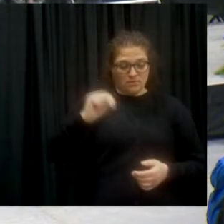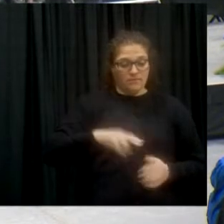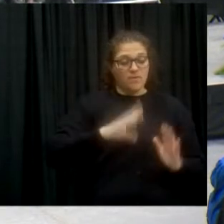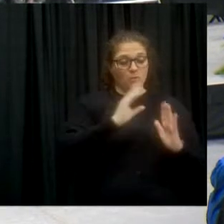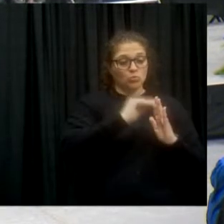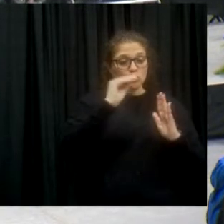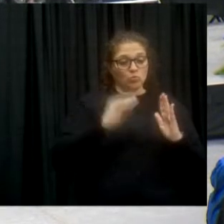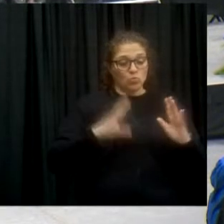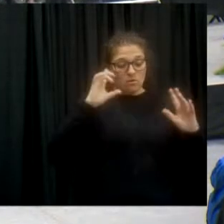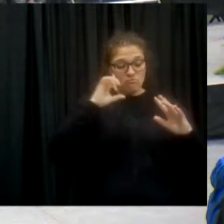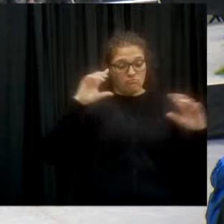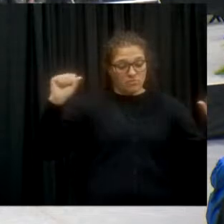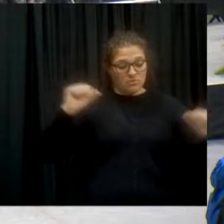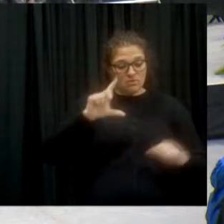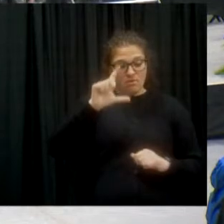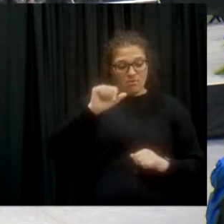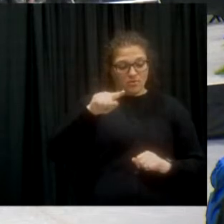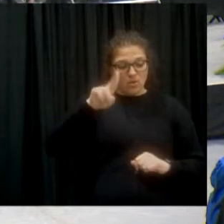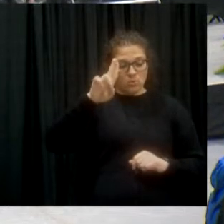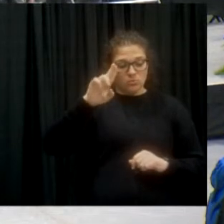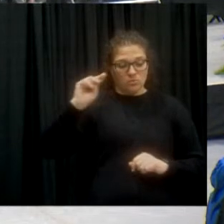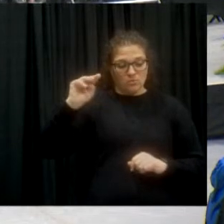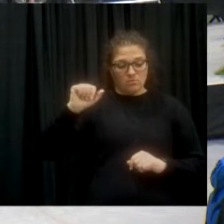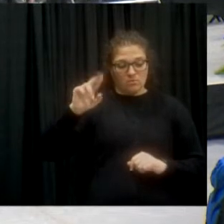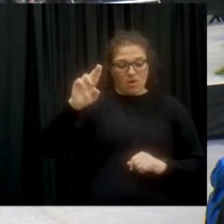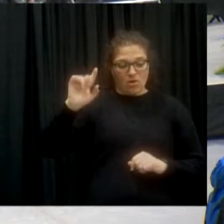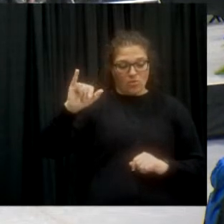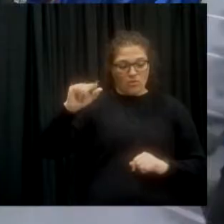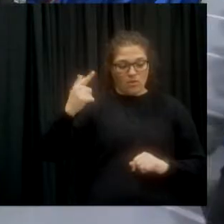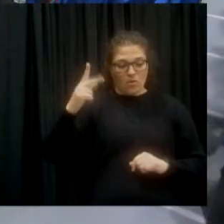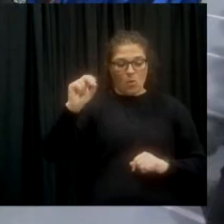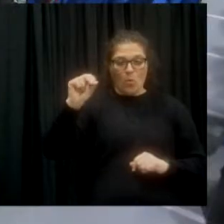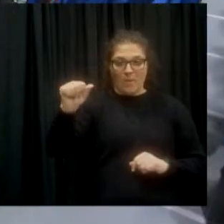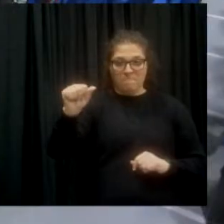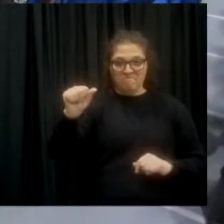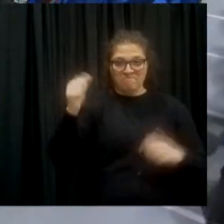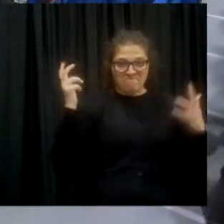Student body president, Latu Maui Goa.